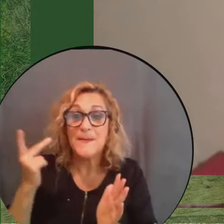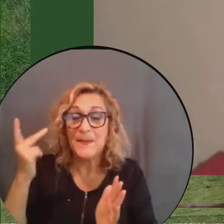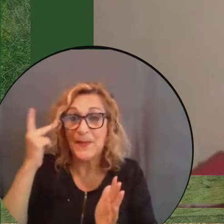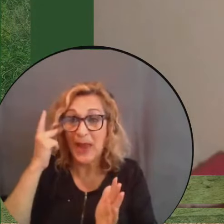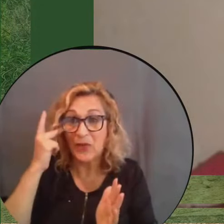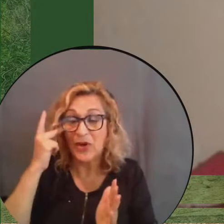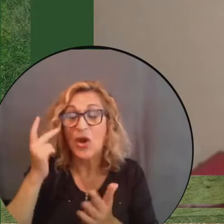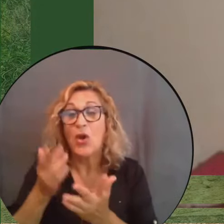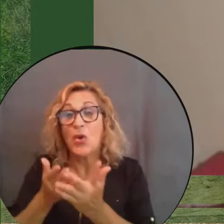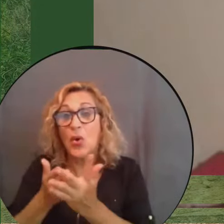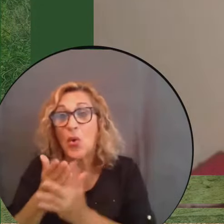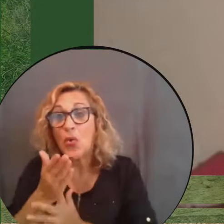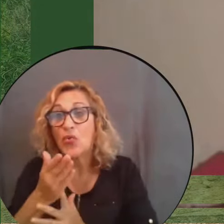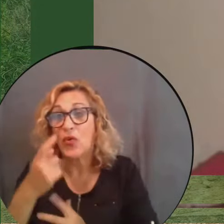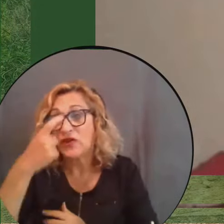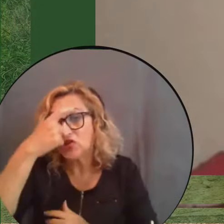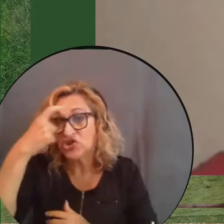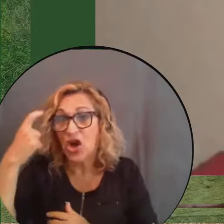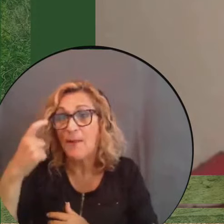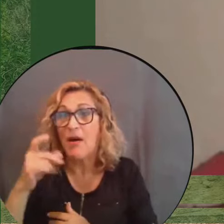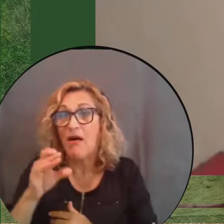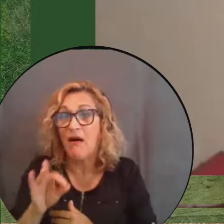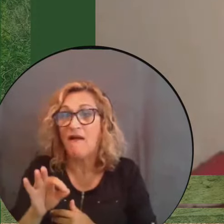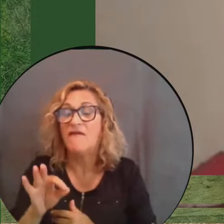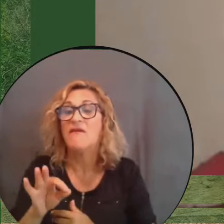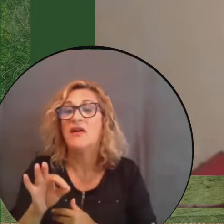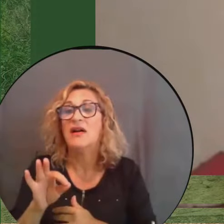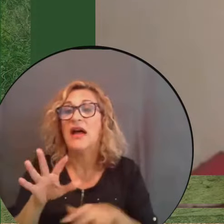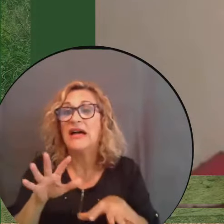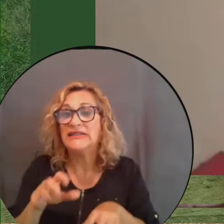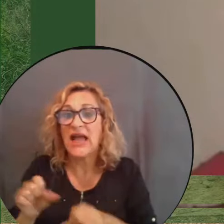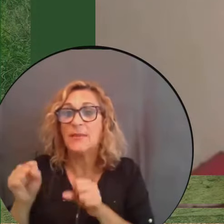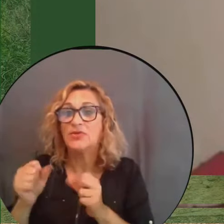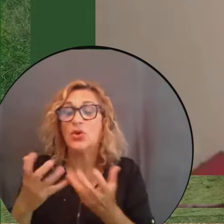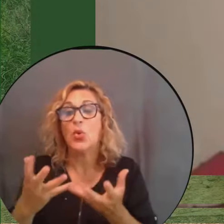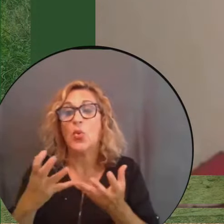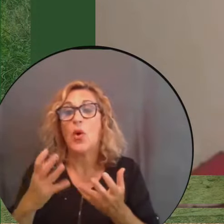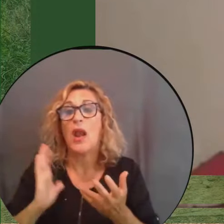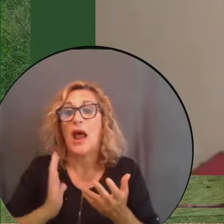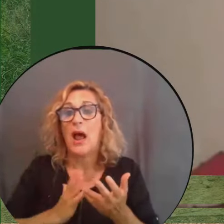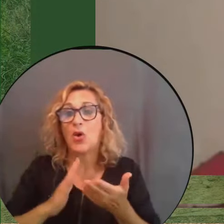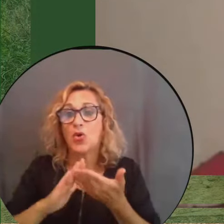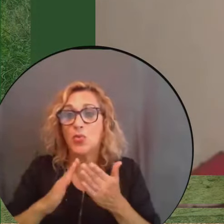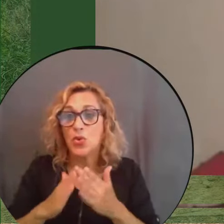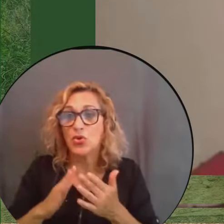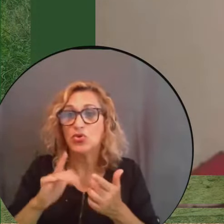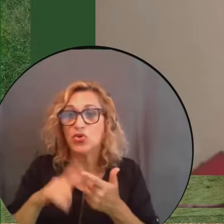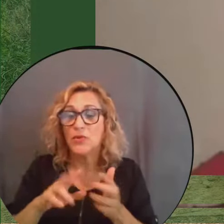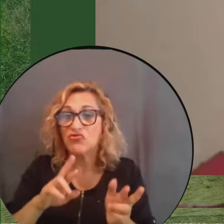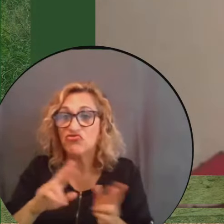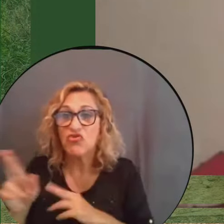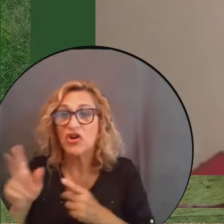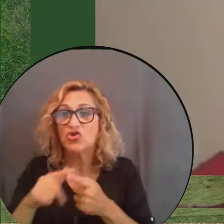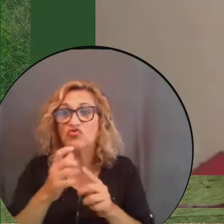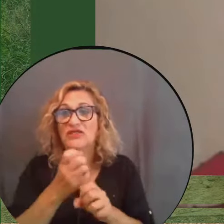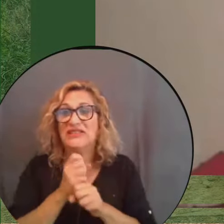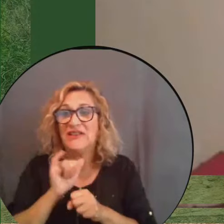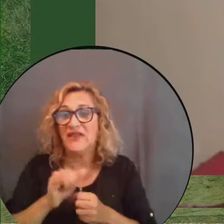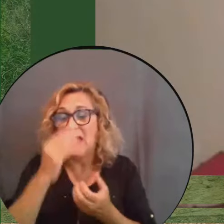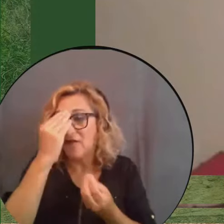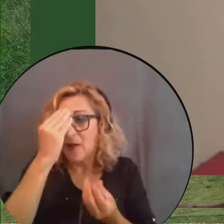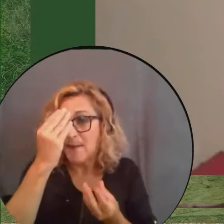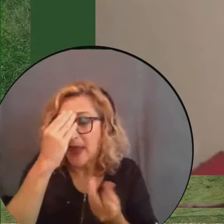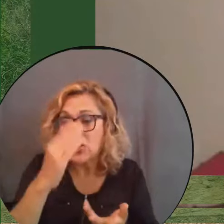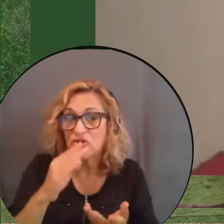go through the trauma of adoption. So we wanted our communities to be ready to receive this information in ways that we